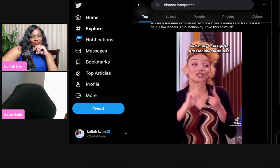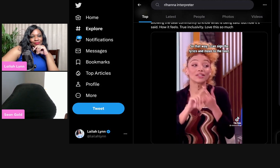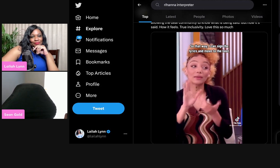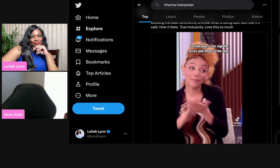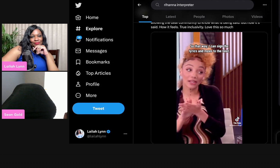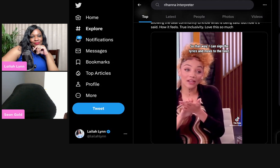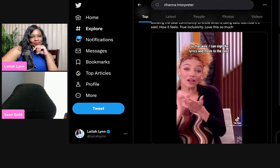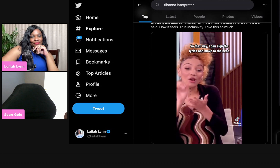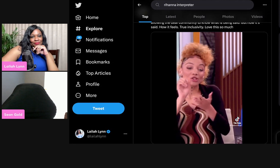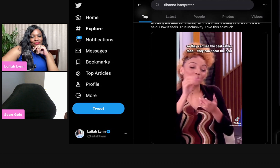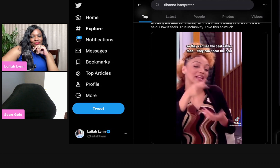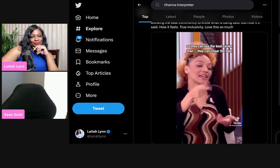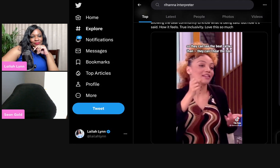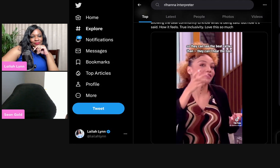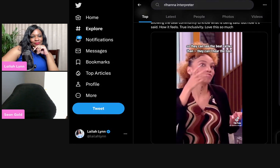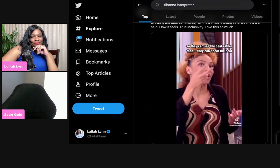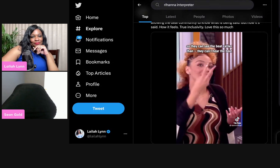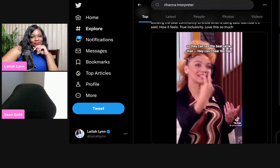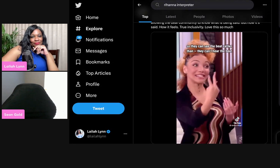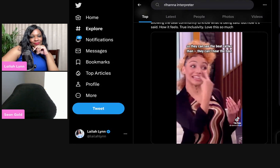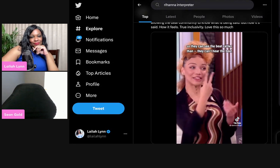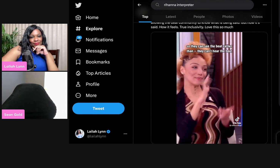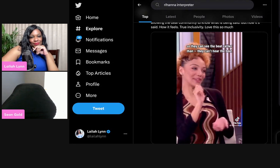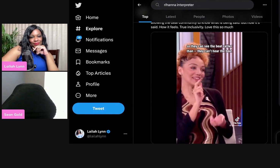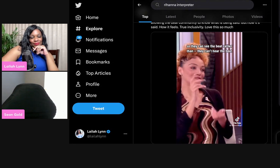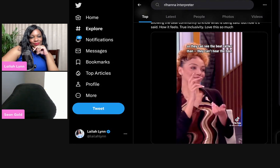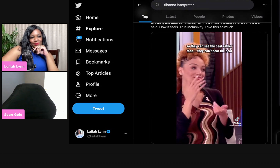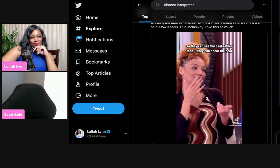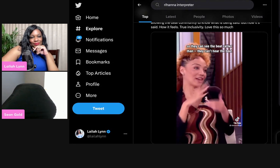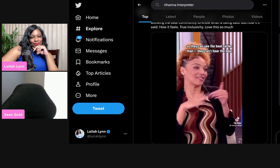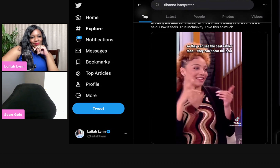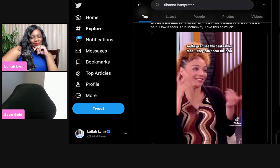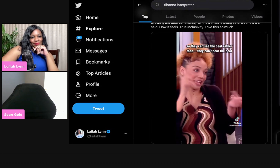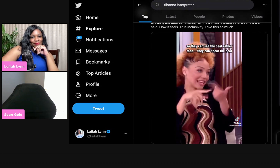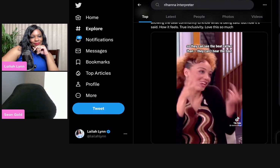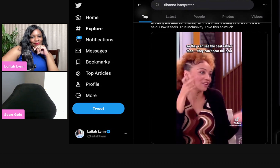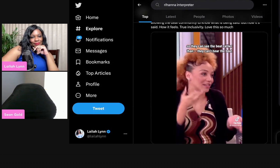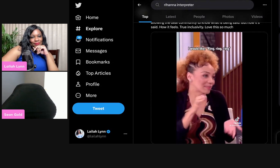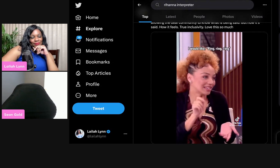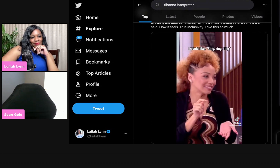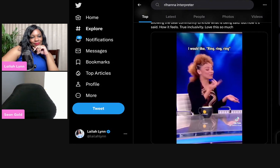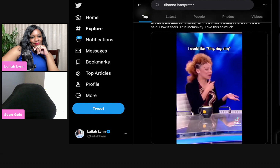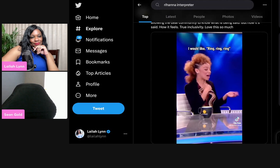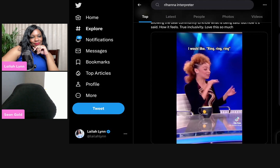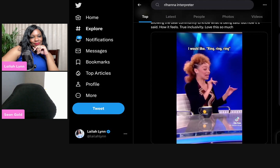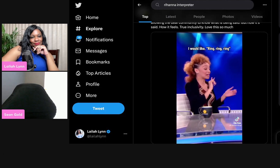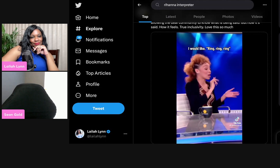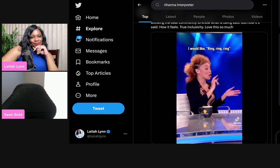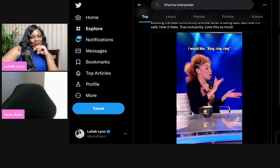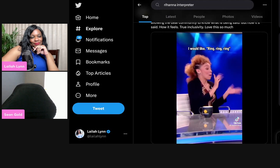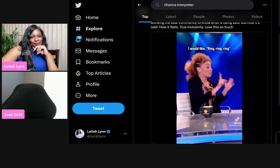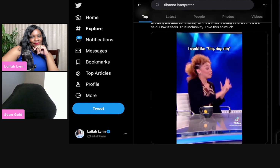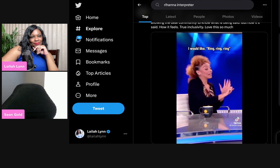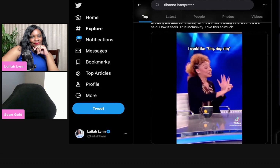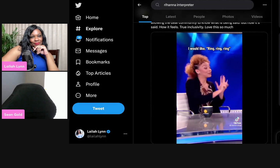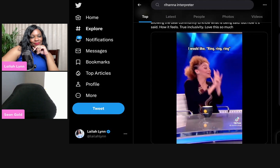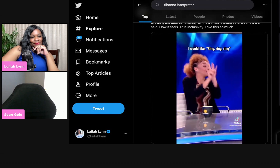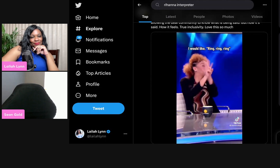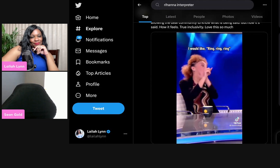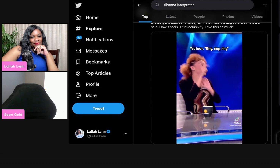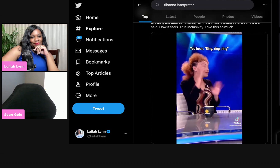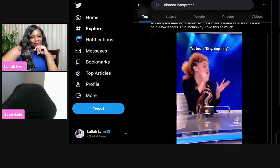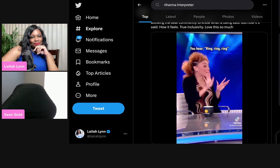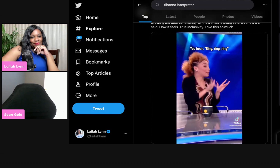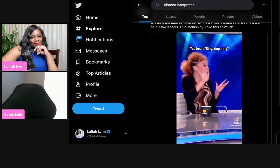move to the beat so they can see the beat rather than they can hear the beat. I would like, ring,